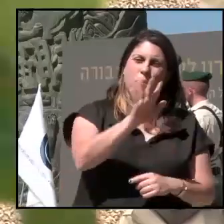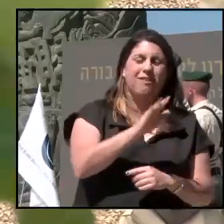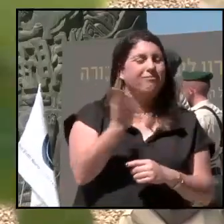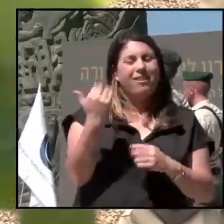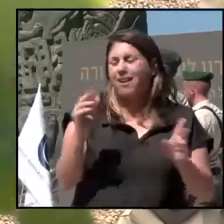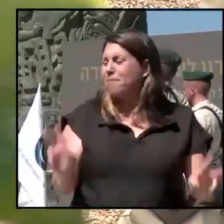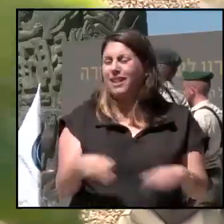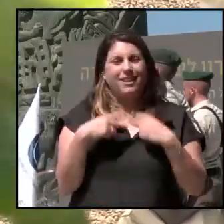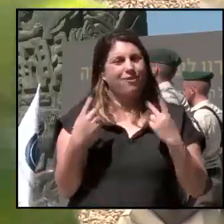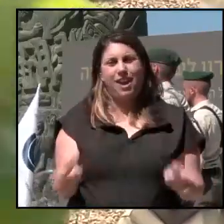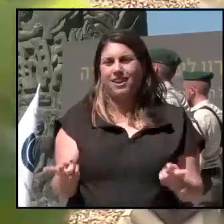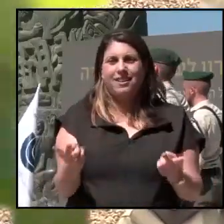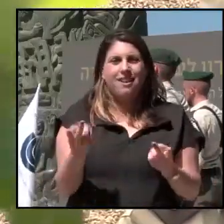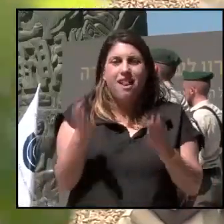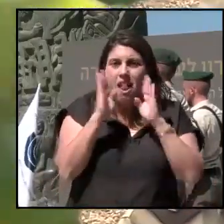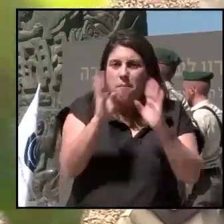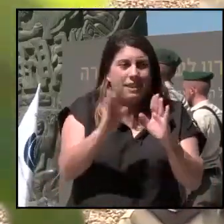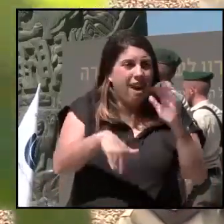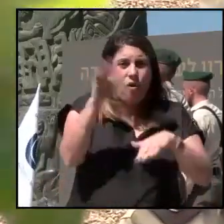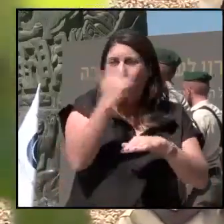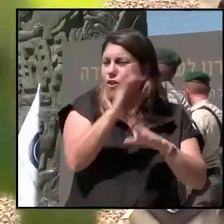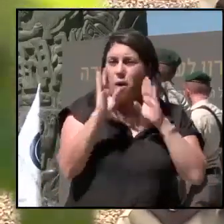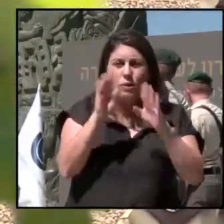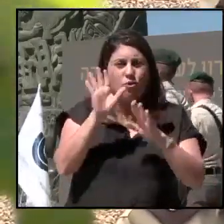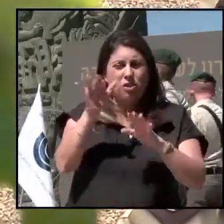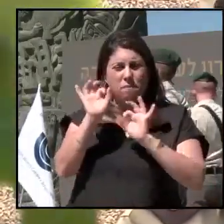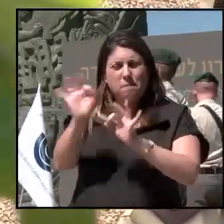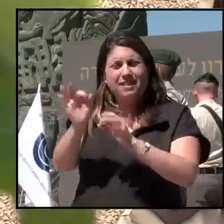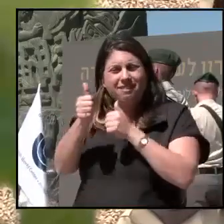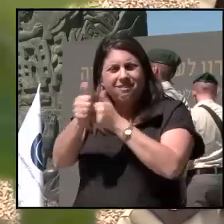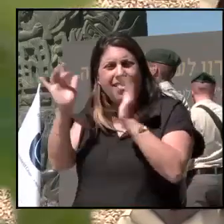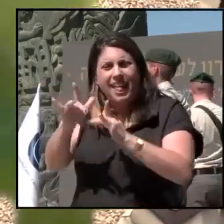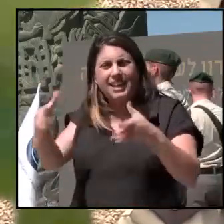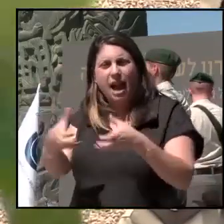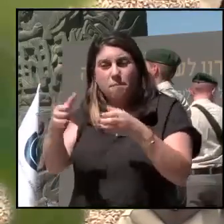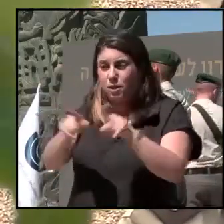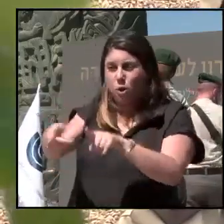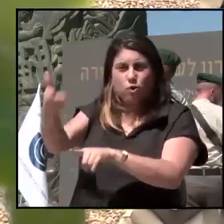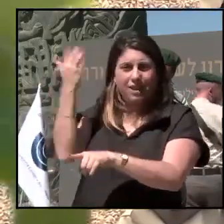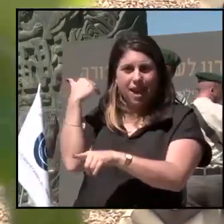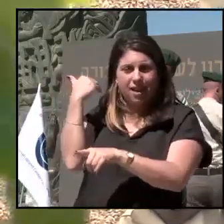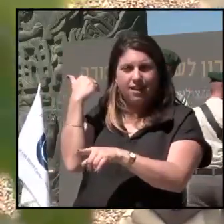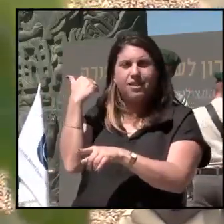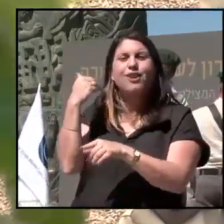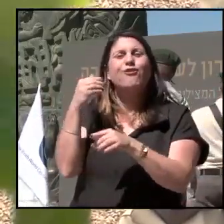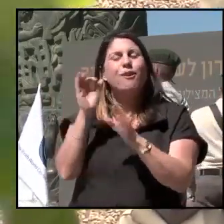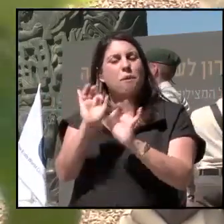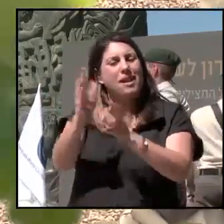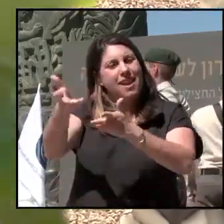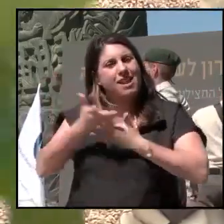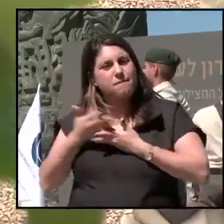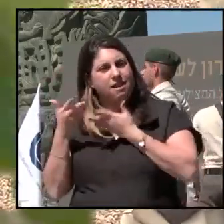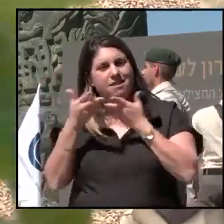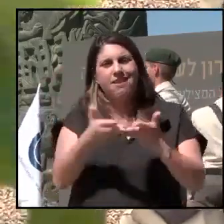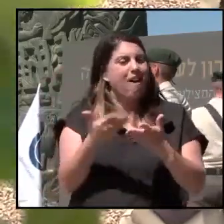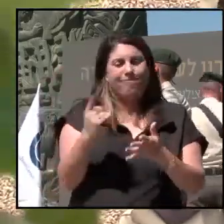impossible for most to realize how the persecution, as horrible as it was, and gaining in intensity, would